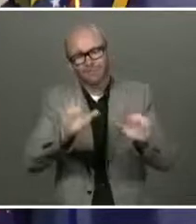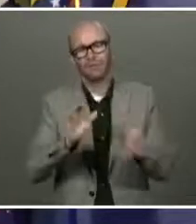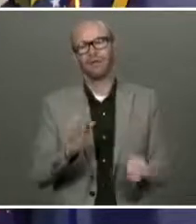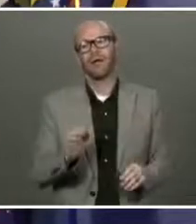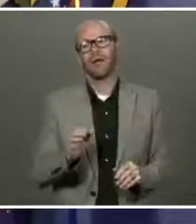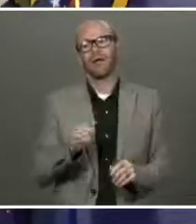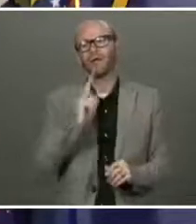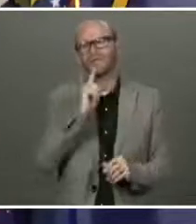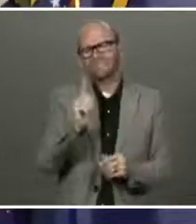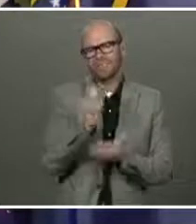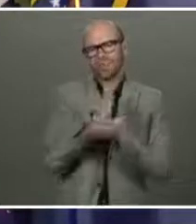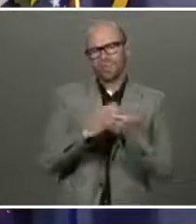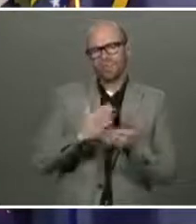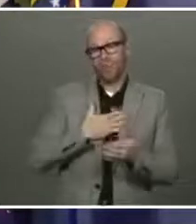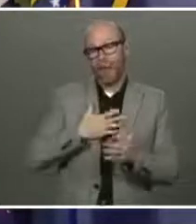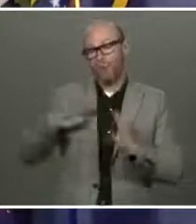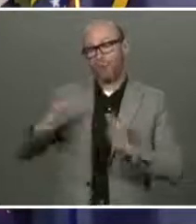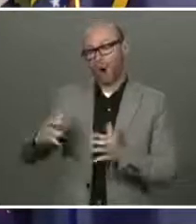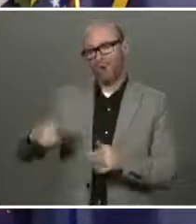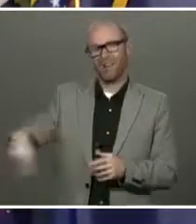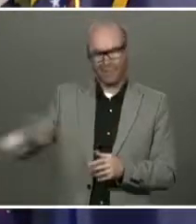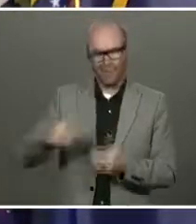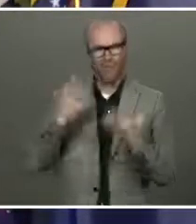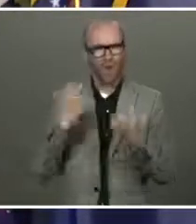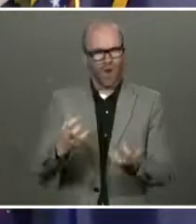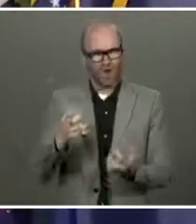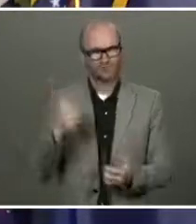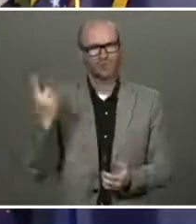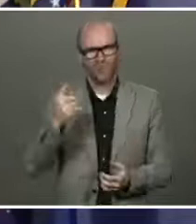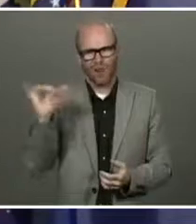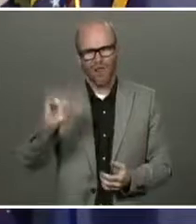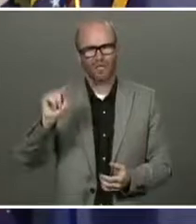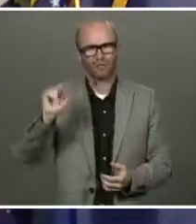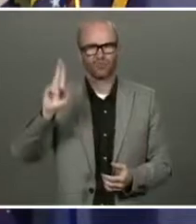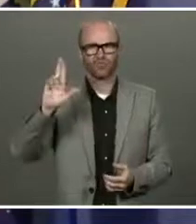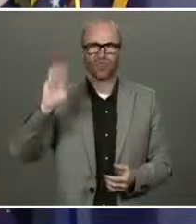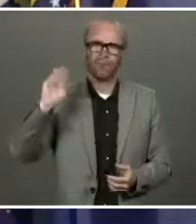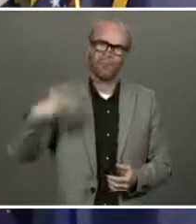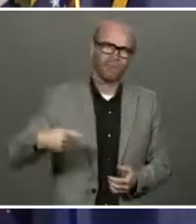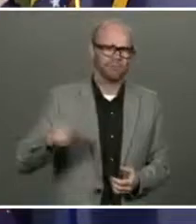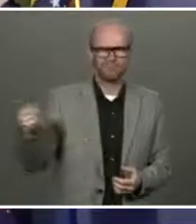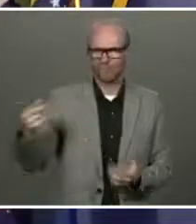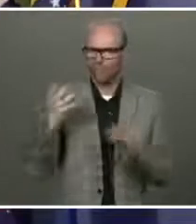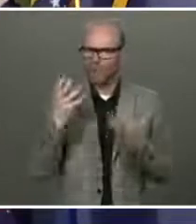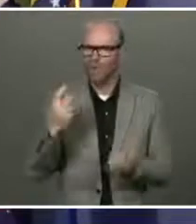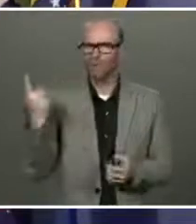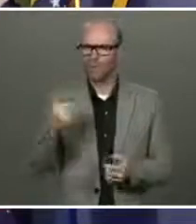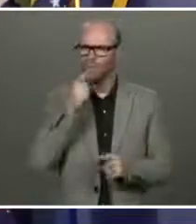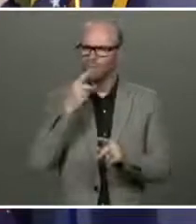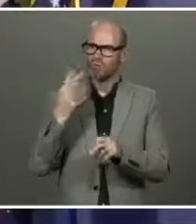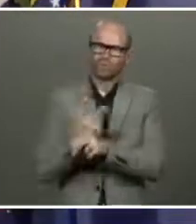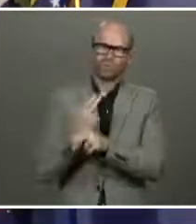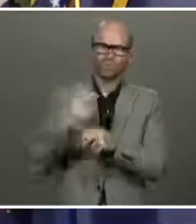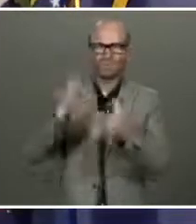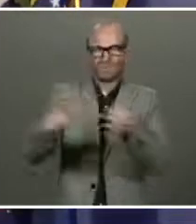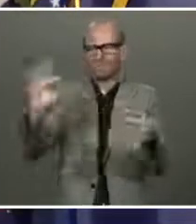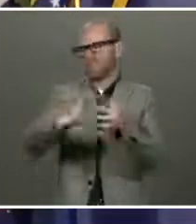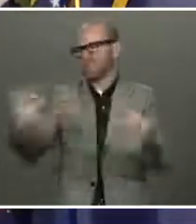is a portion of my party that's what they want. You know, they want somebody that is just going to use hyperbole